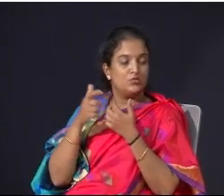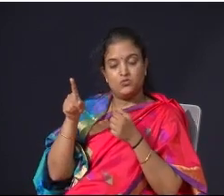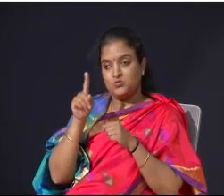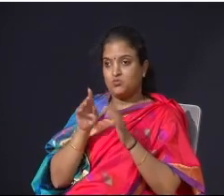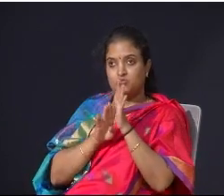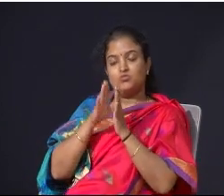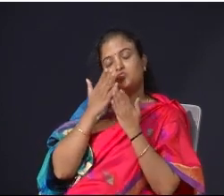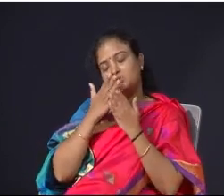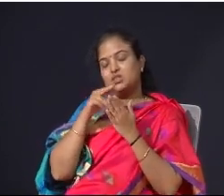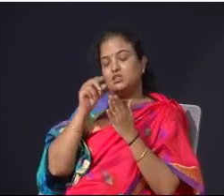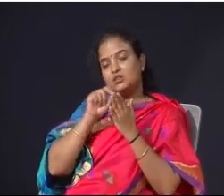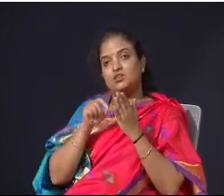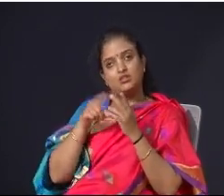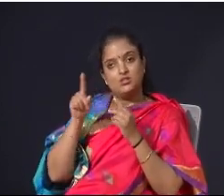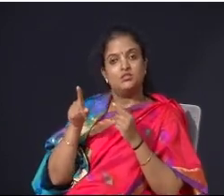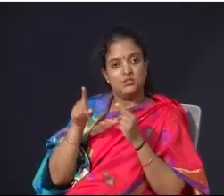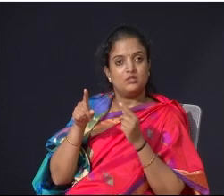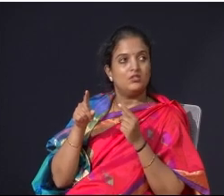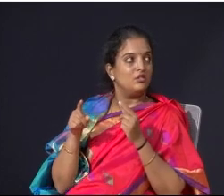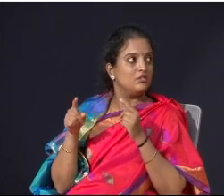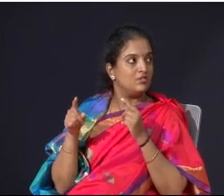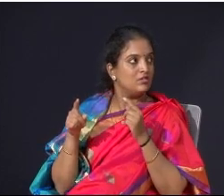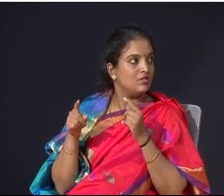day she'll read and write. And she did.